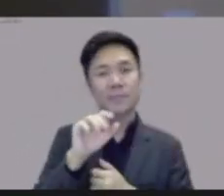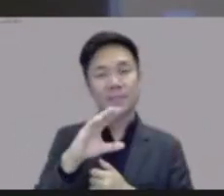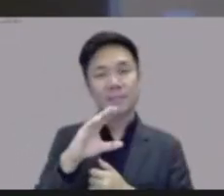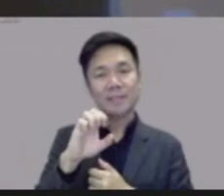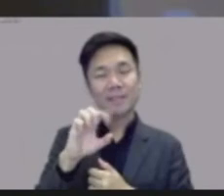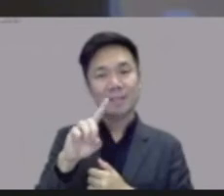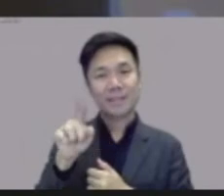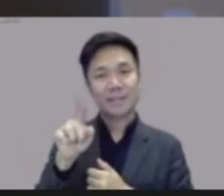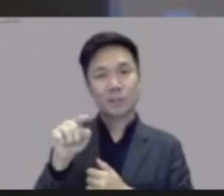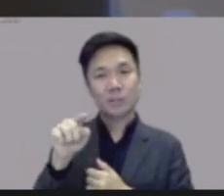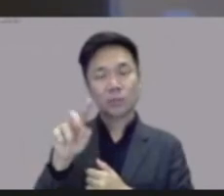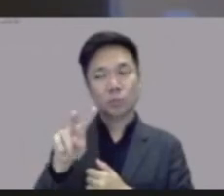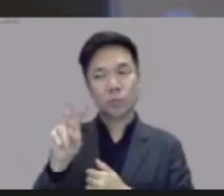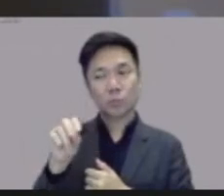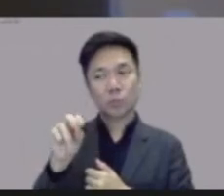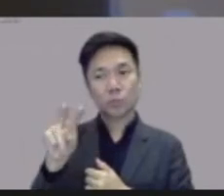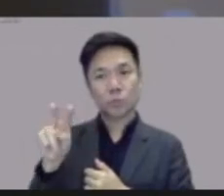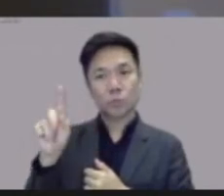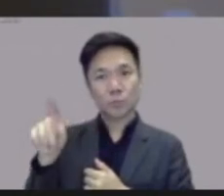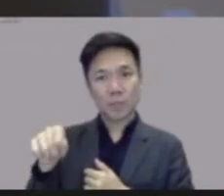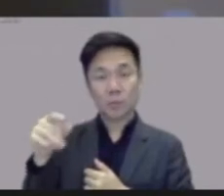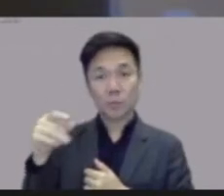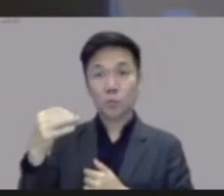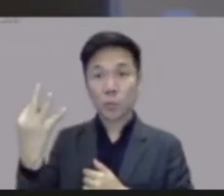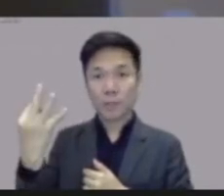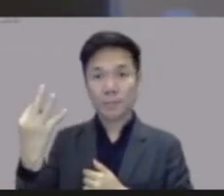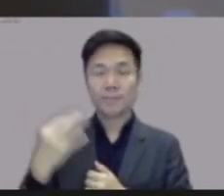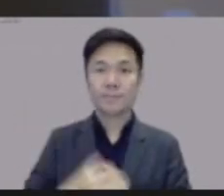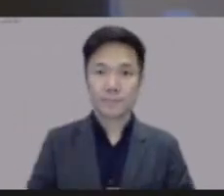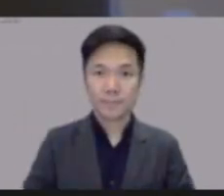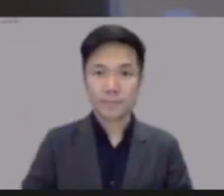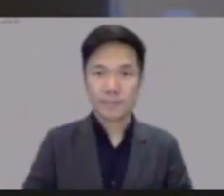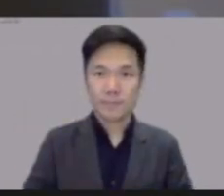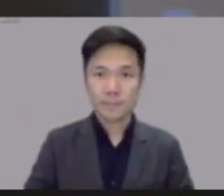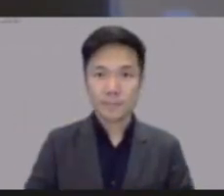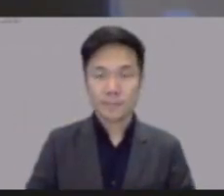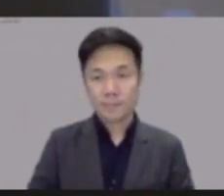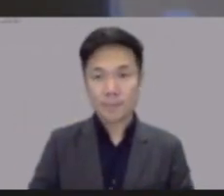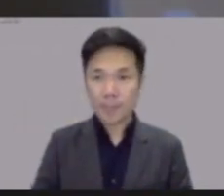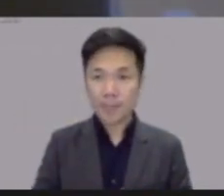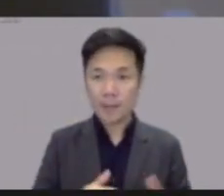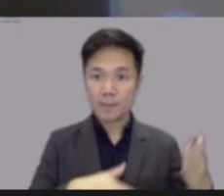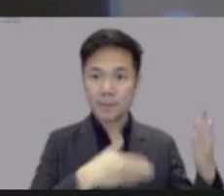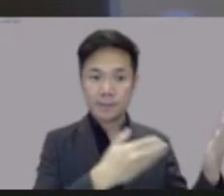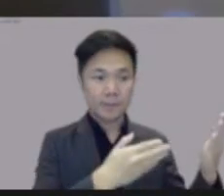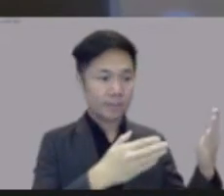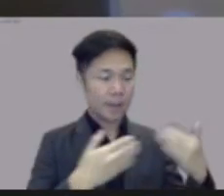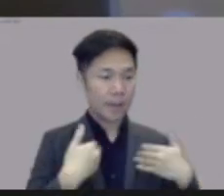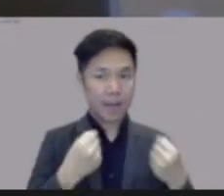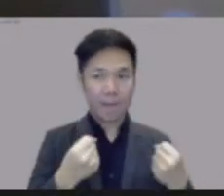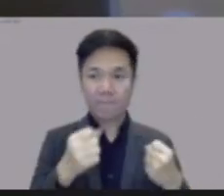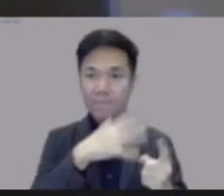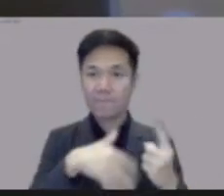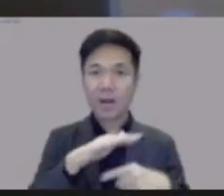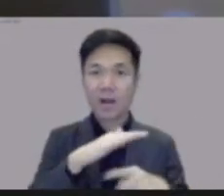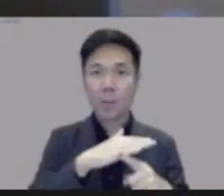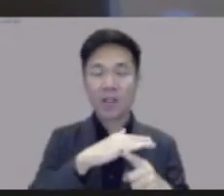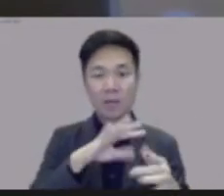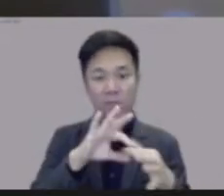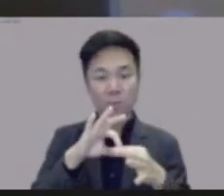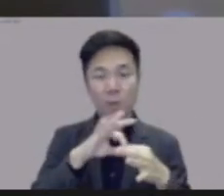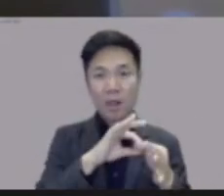2022 3. operationalizing the environment Health Nexus in Asia and the